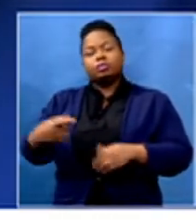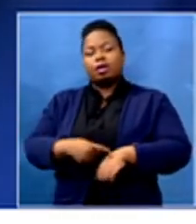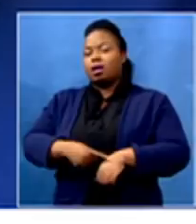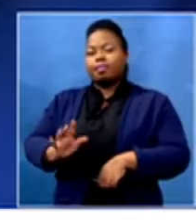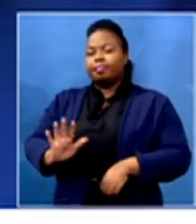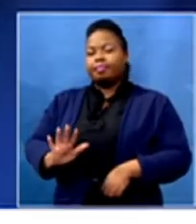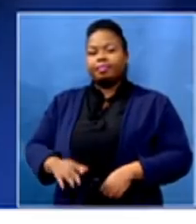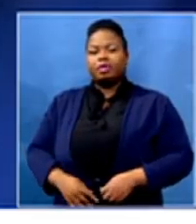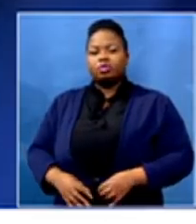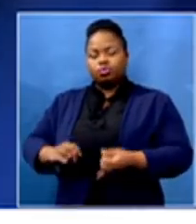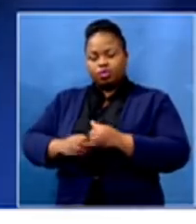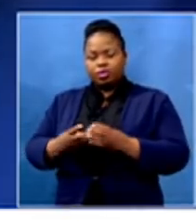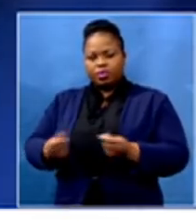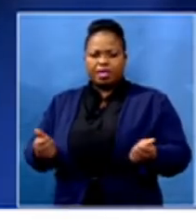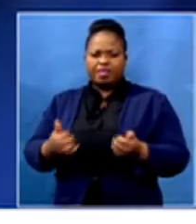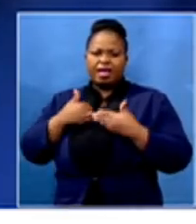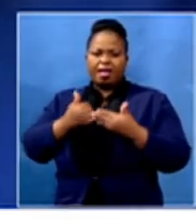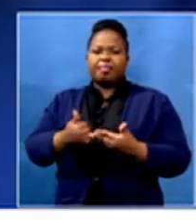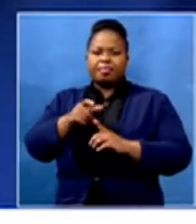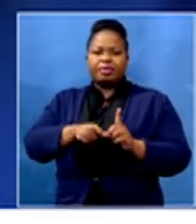particular response, it tends to be